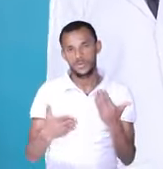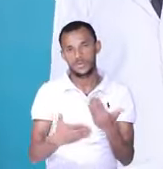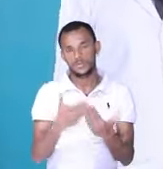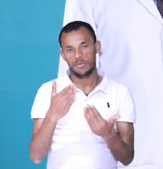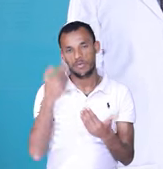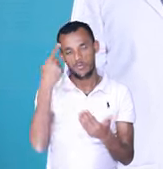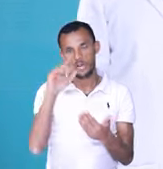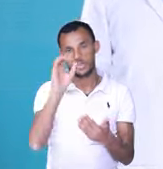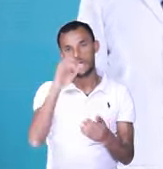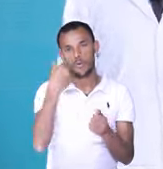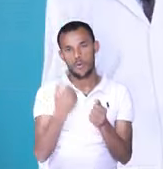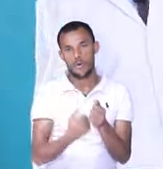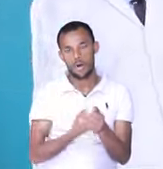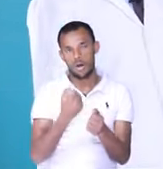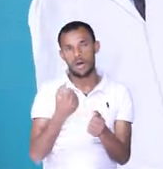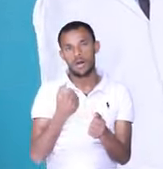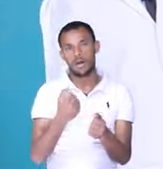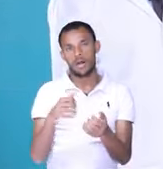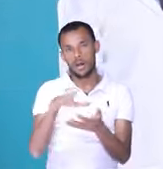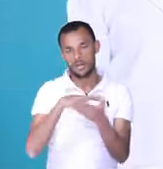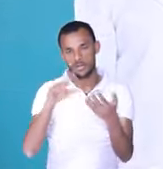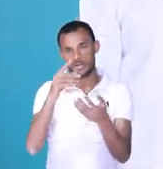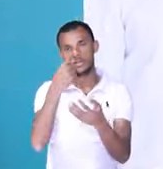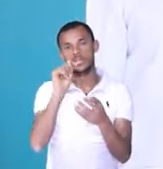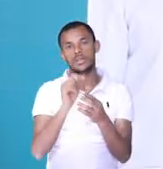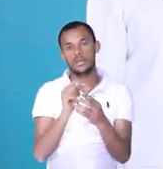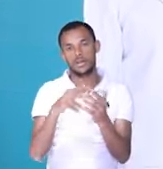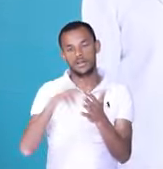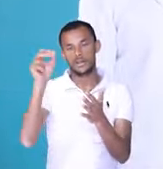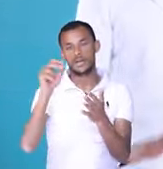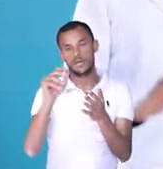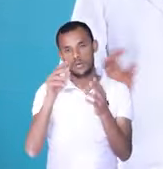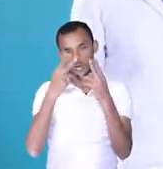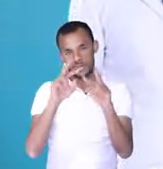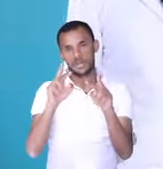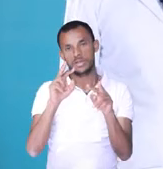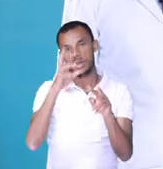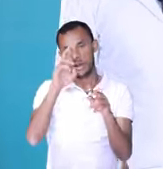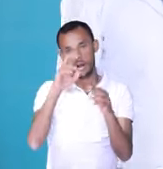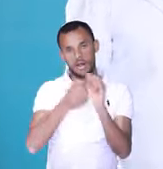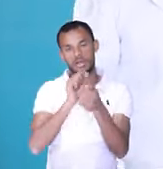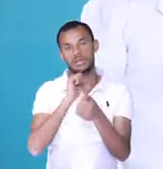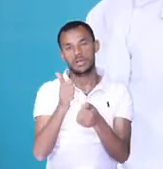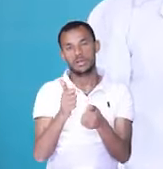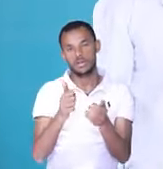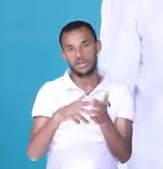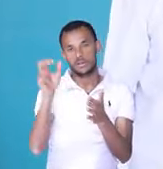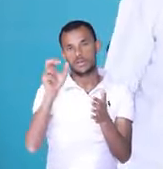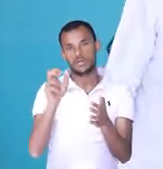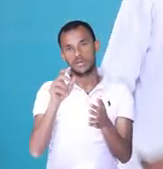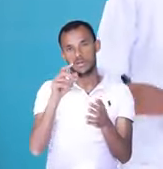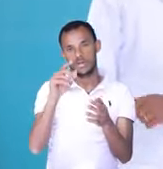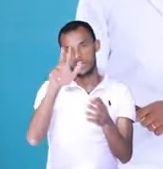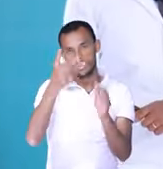Simply, for their order reaction, the initial concentration is doubled, rate is unchanged. The initial concentration